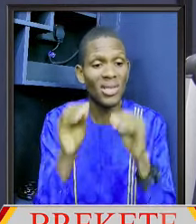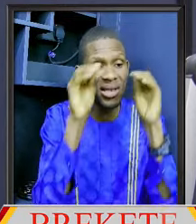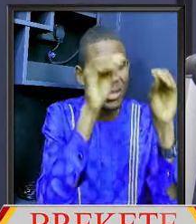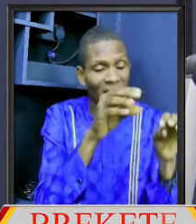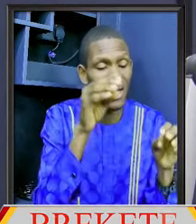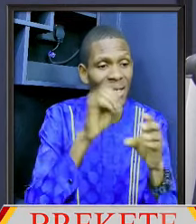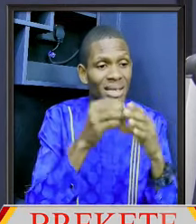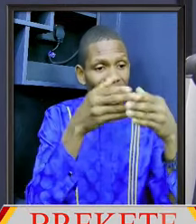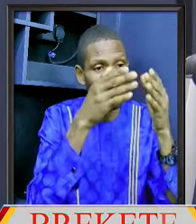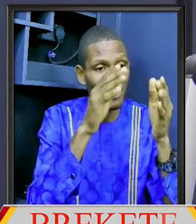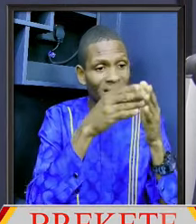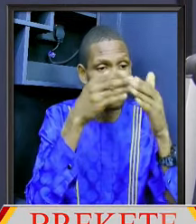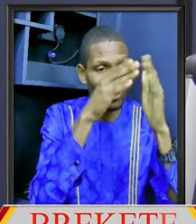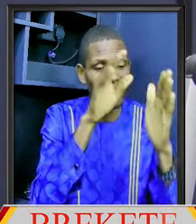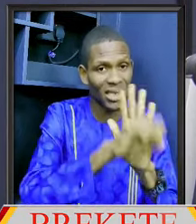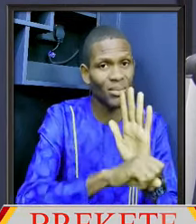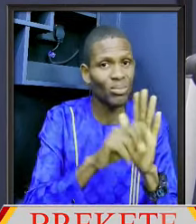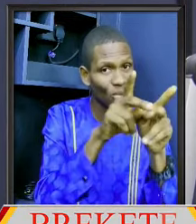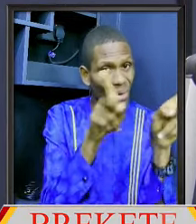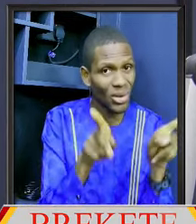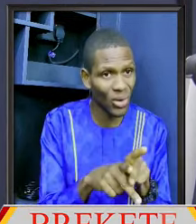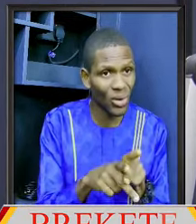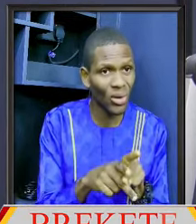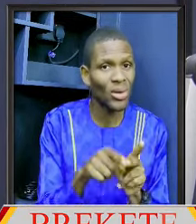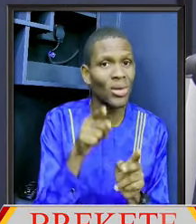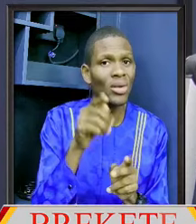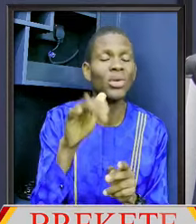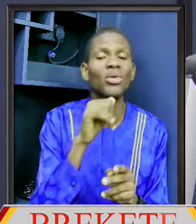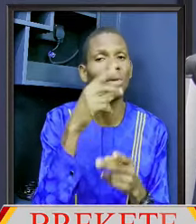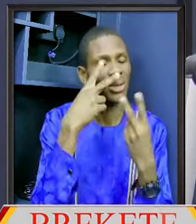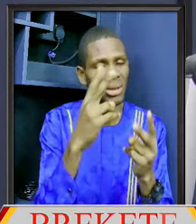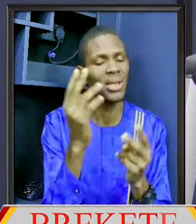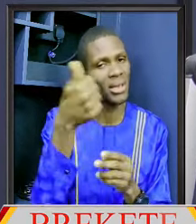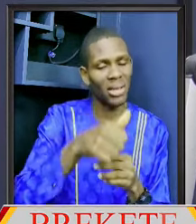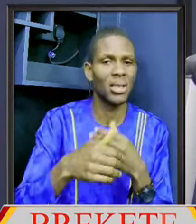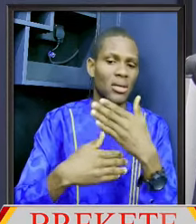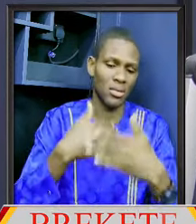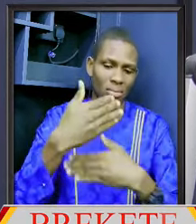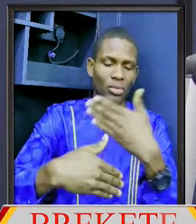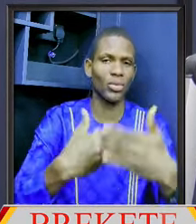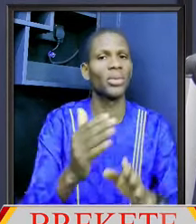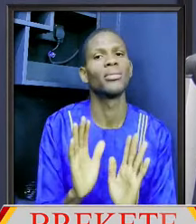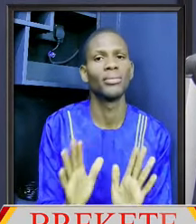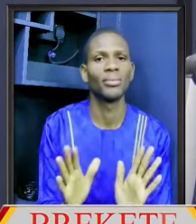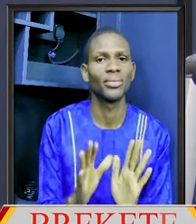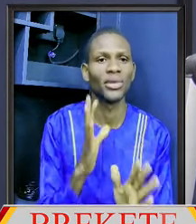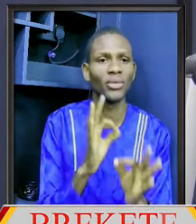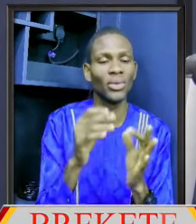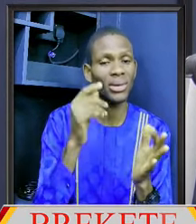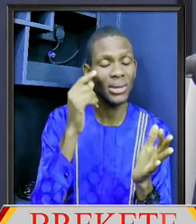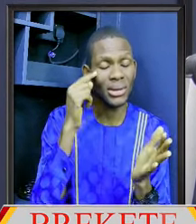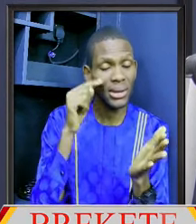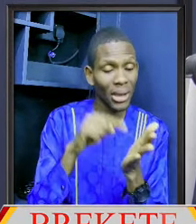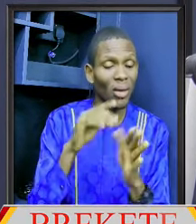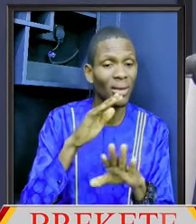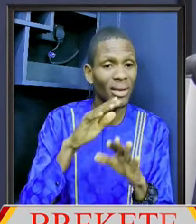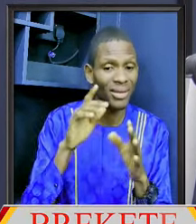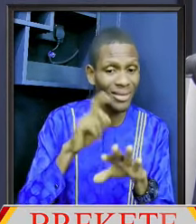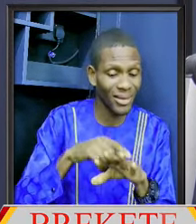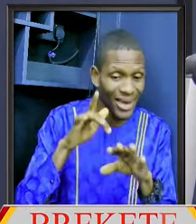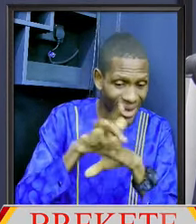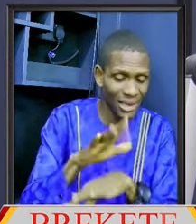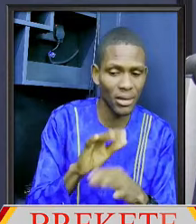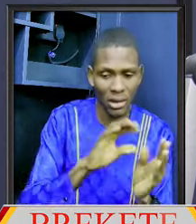in leadership position, you will not see progress. If you realize it on time, remove